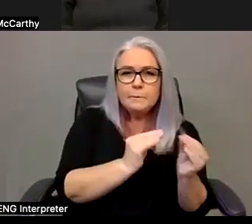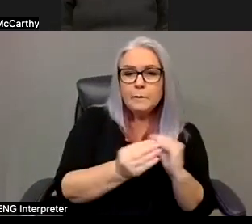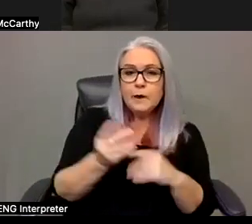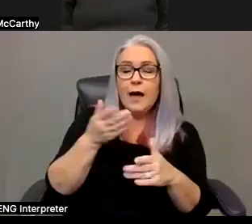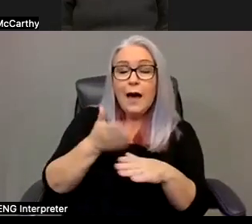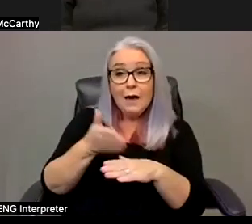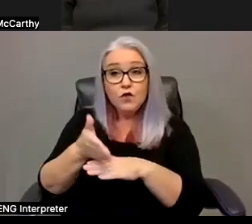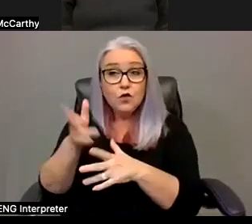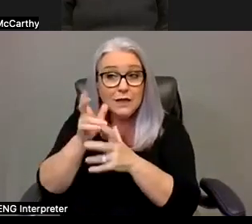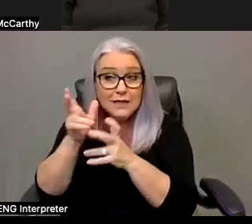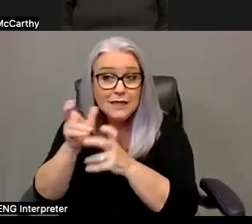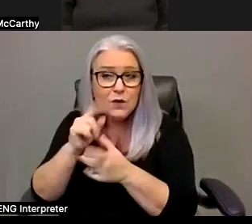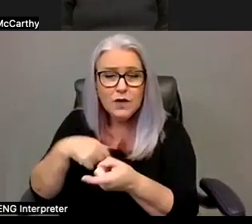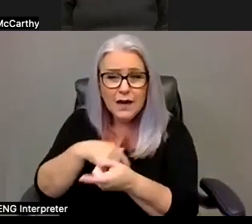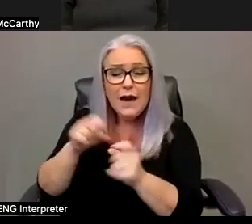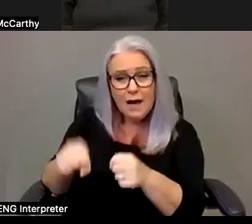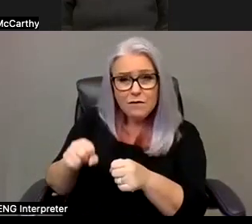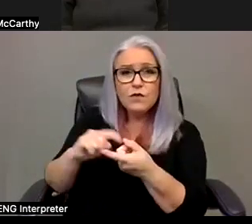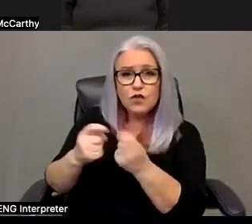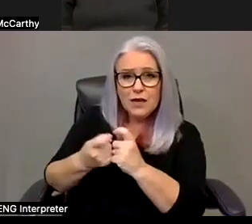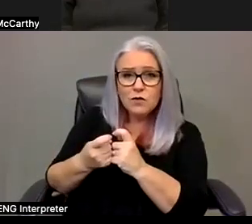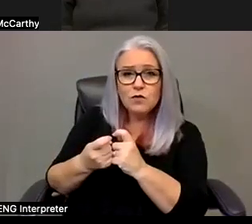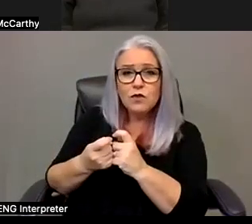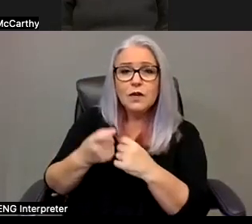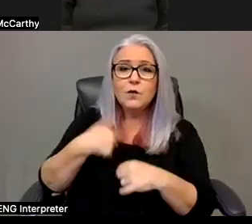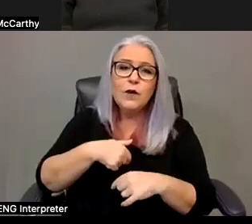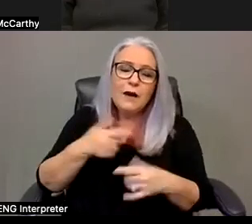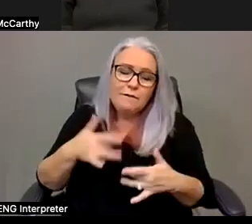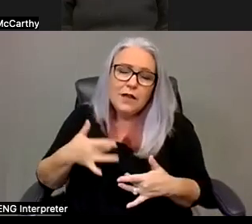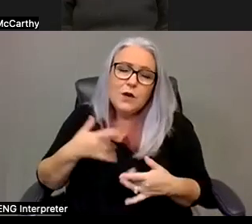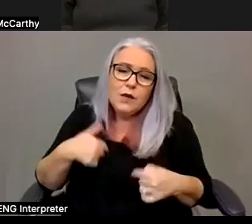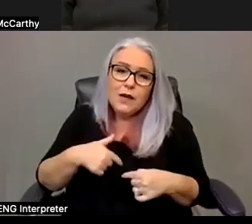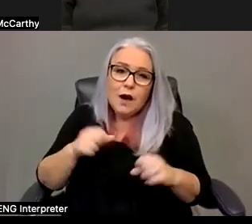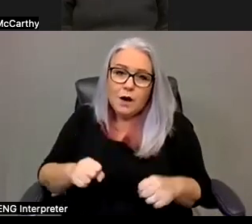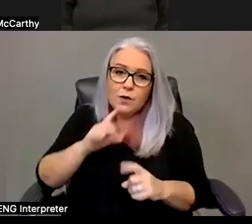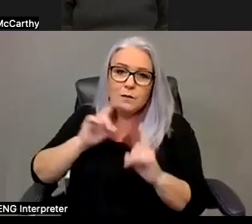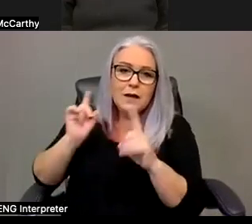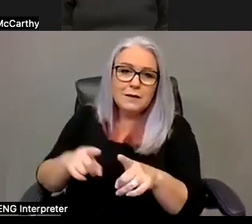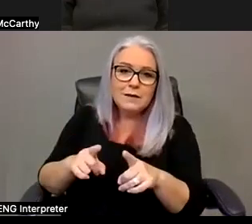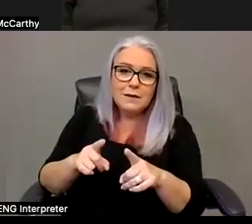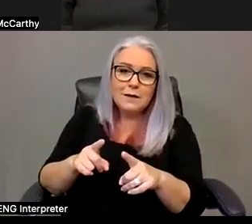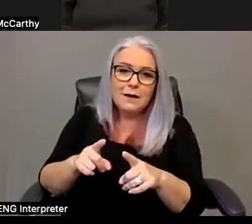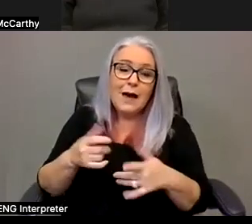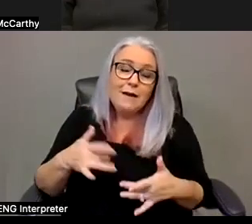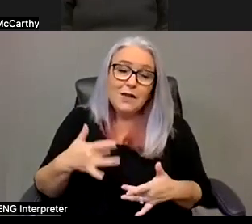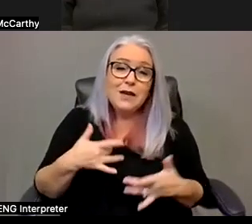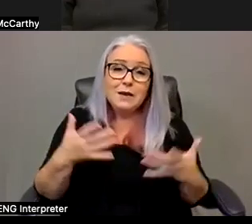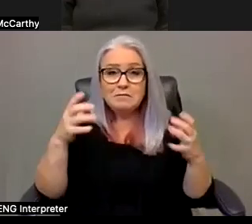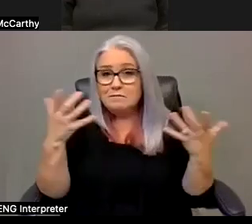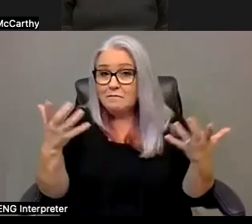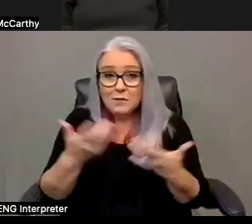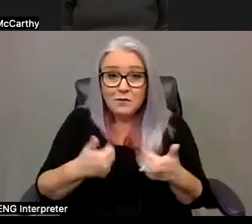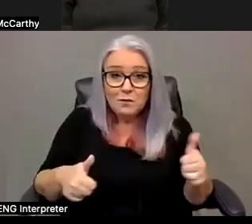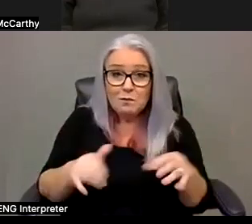to people, we've changed things. I mean, we're responsive. And what I value the most, just can't say it any other way. It's the people. They're